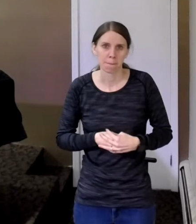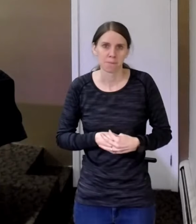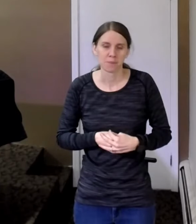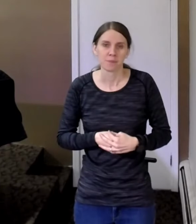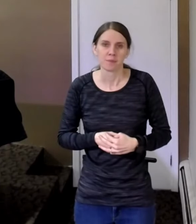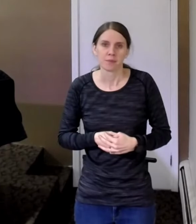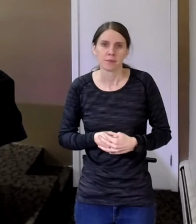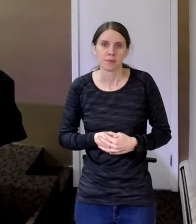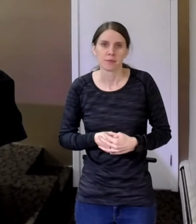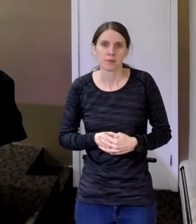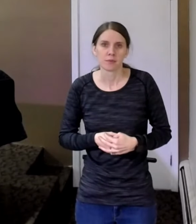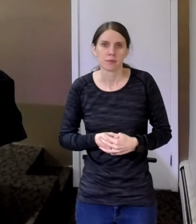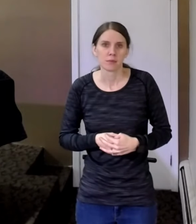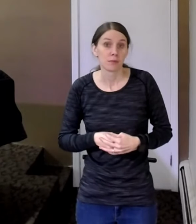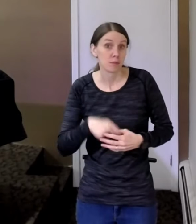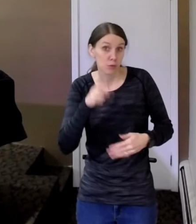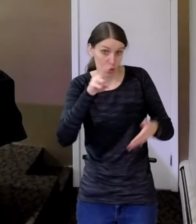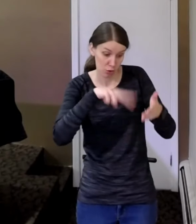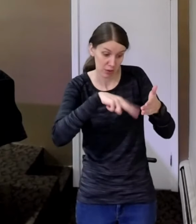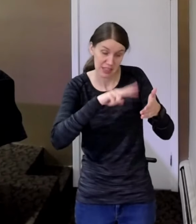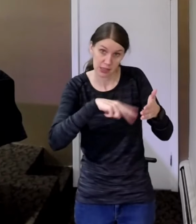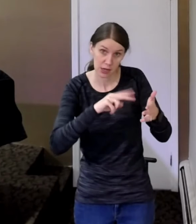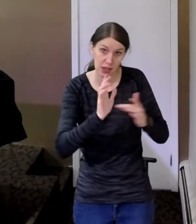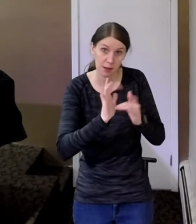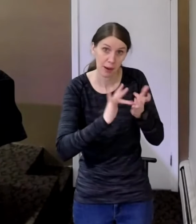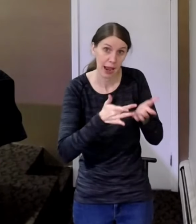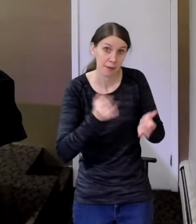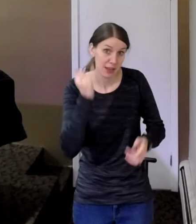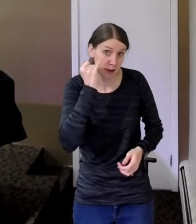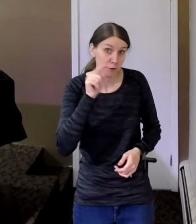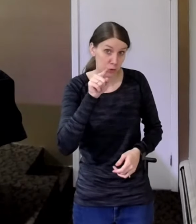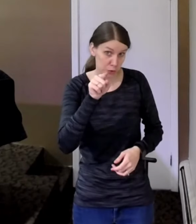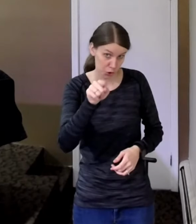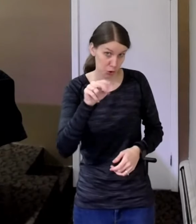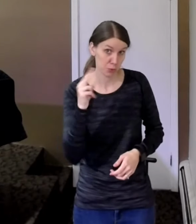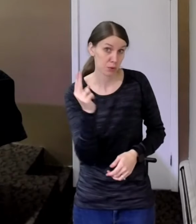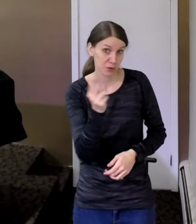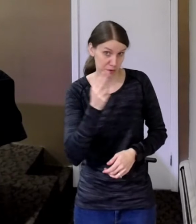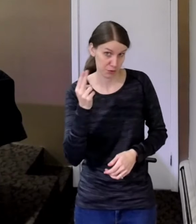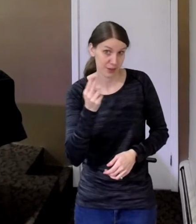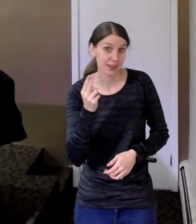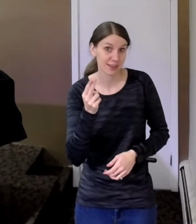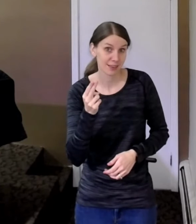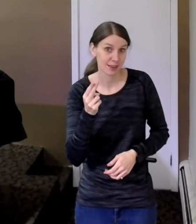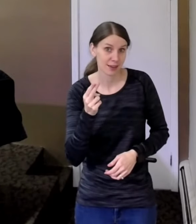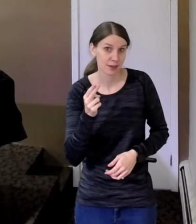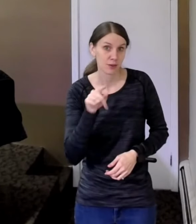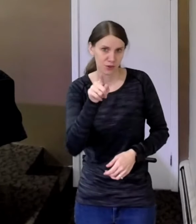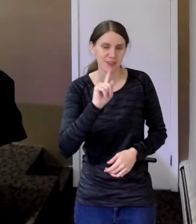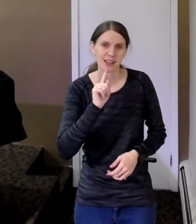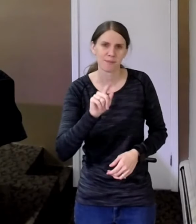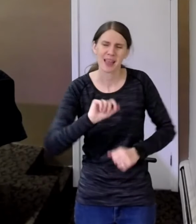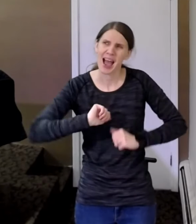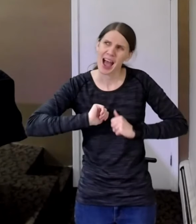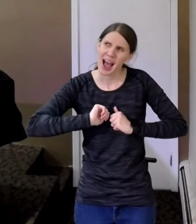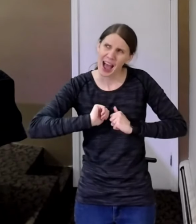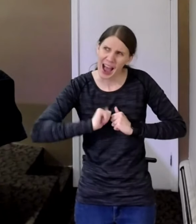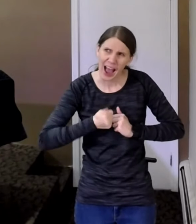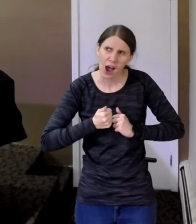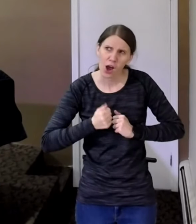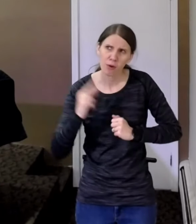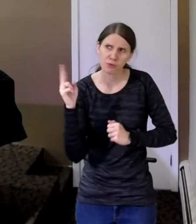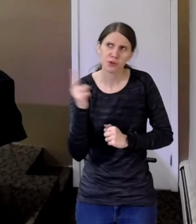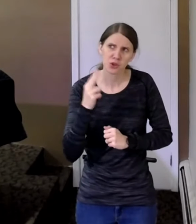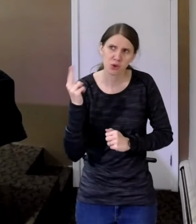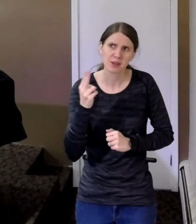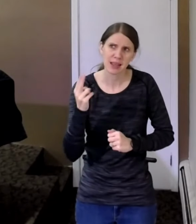And then you look, and if there's any application for you in it, you say, how can I incorporate this into my